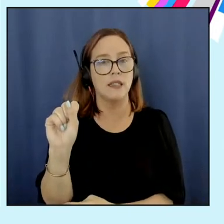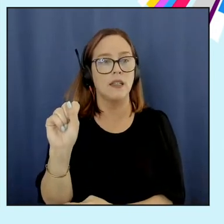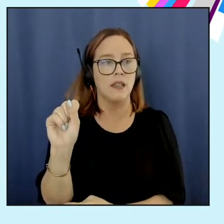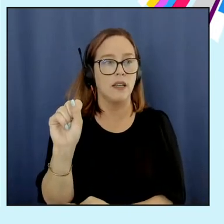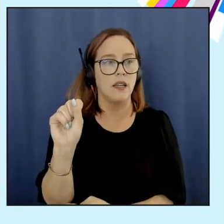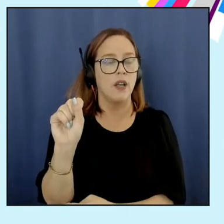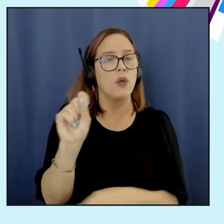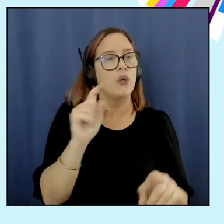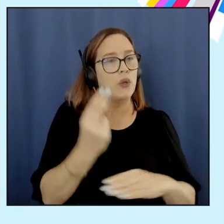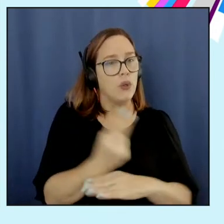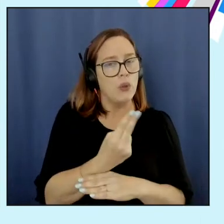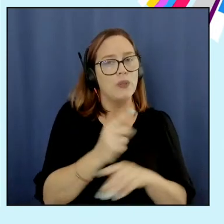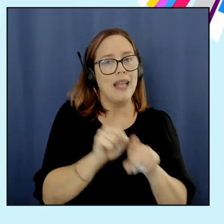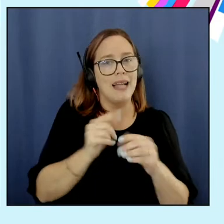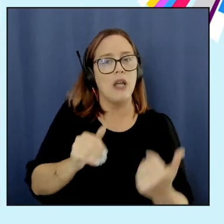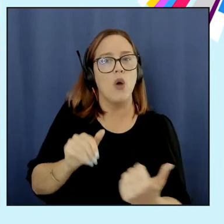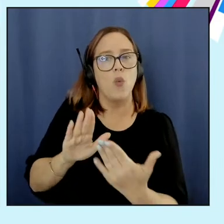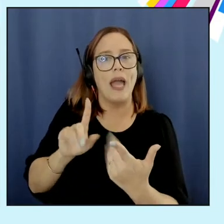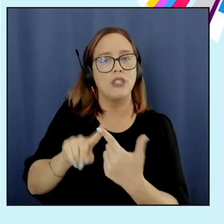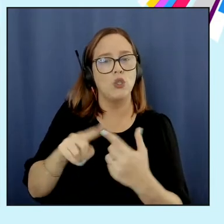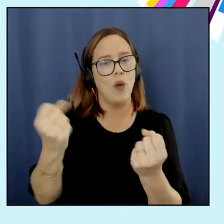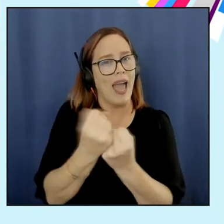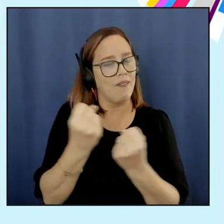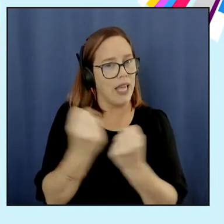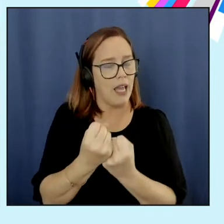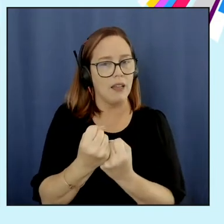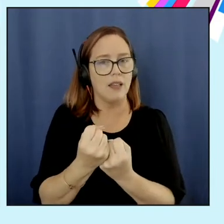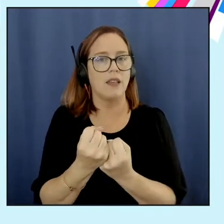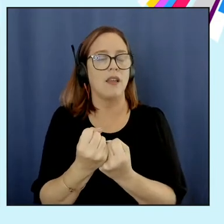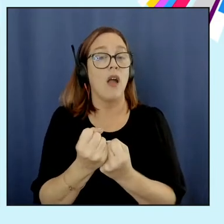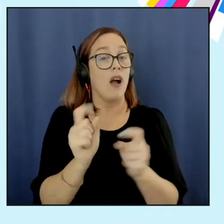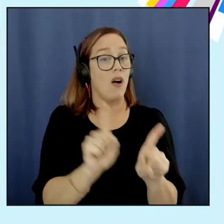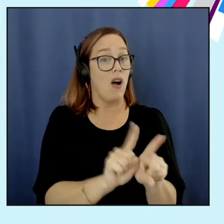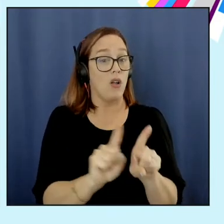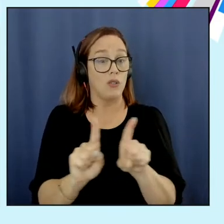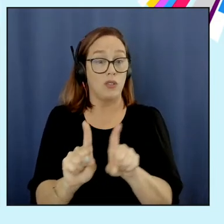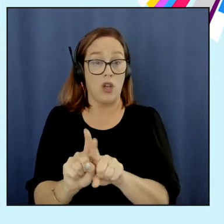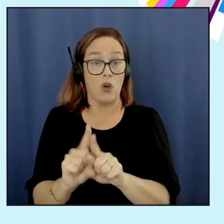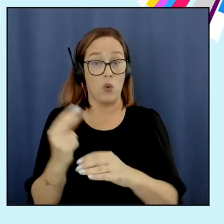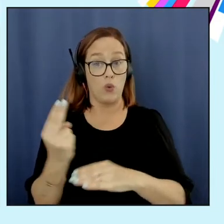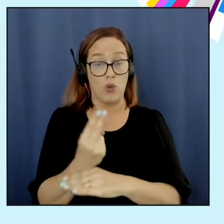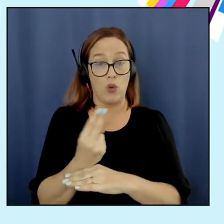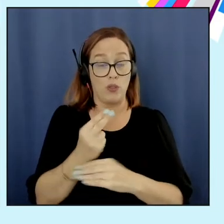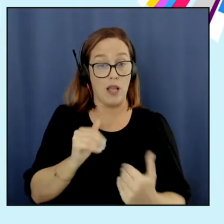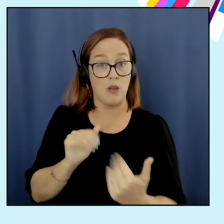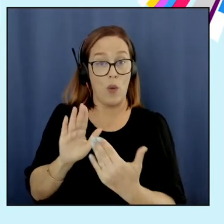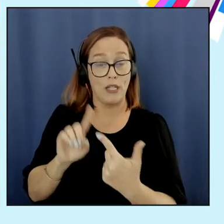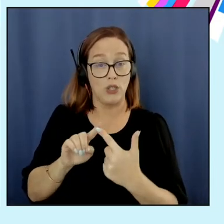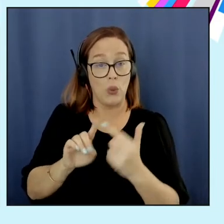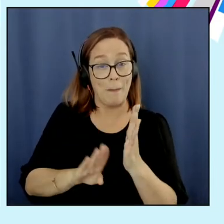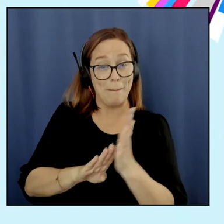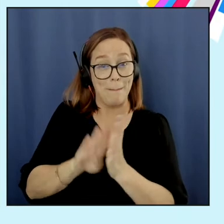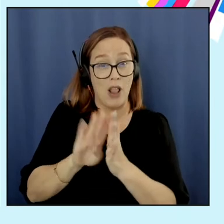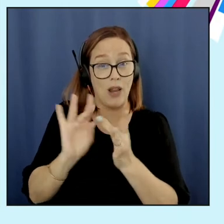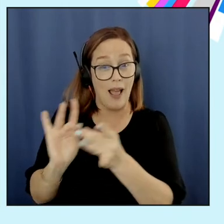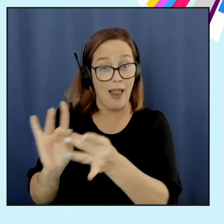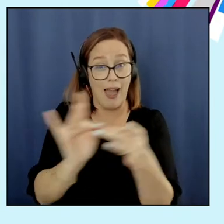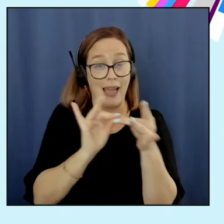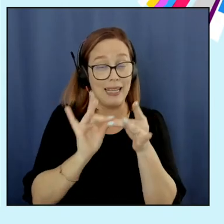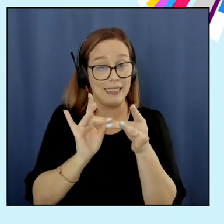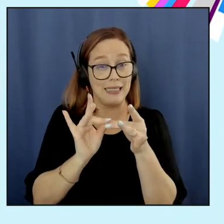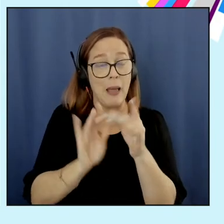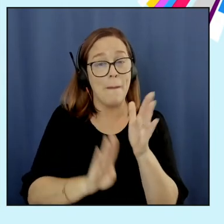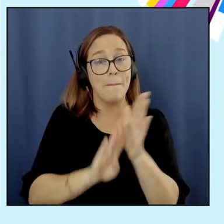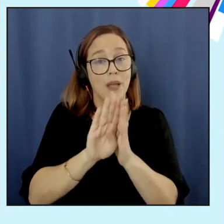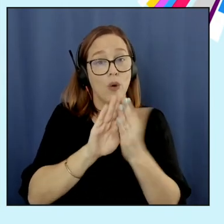way to do advocacy. It's also been used as a way to build alliances and build